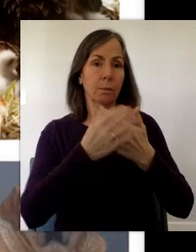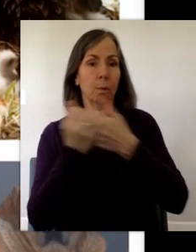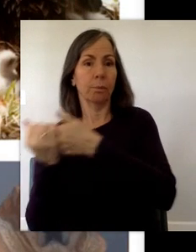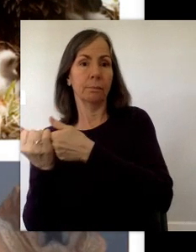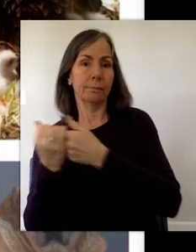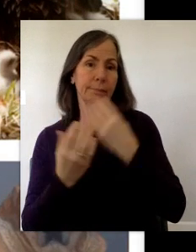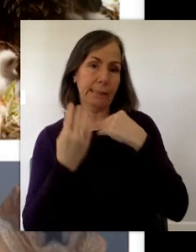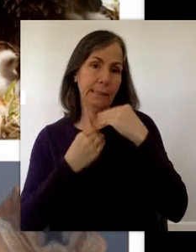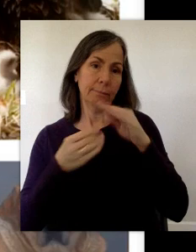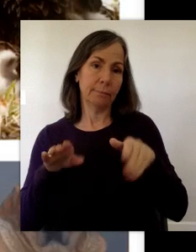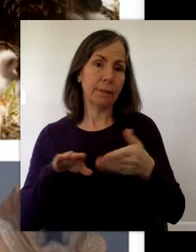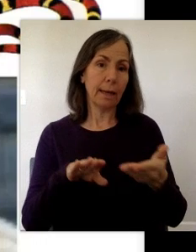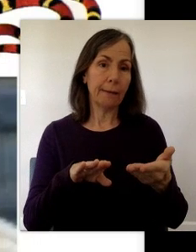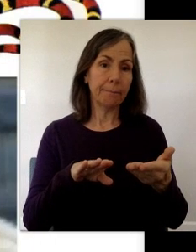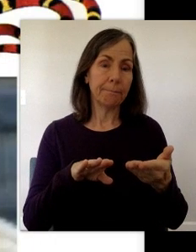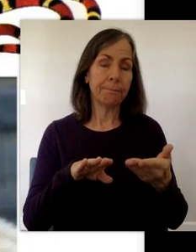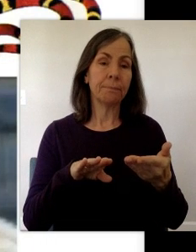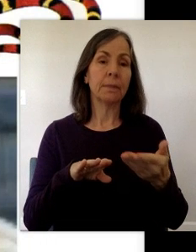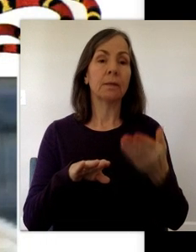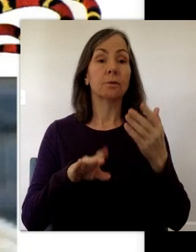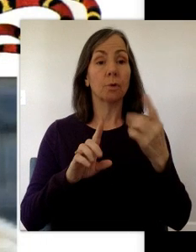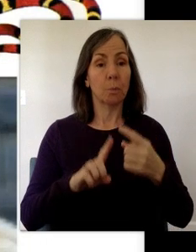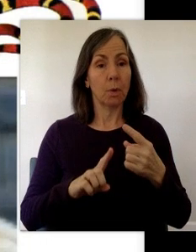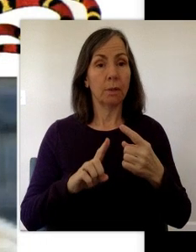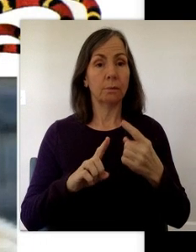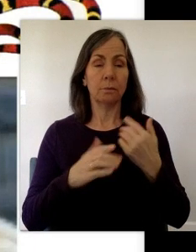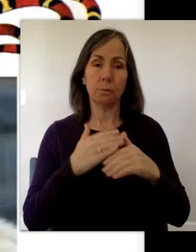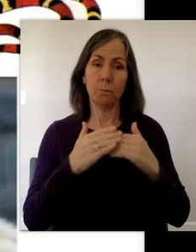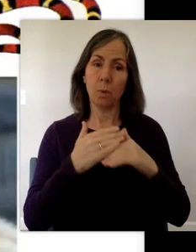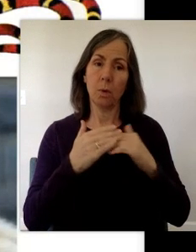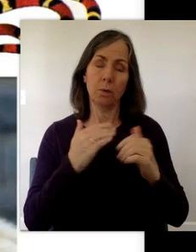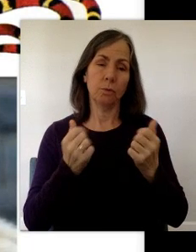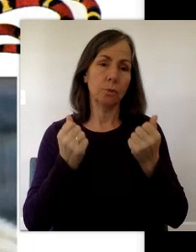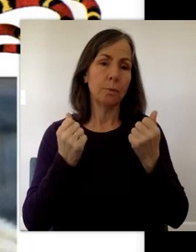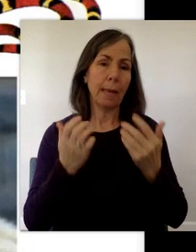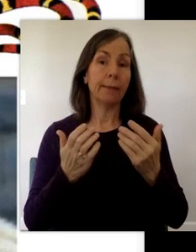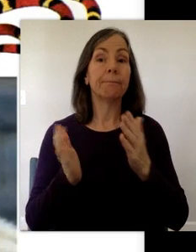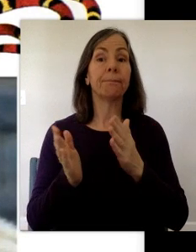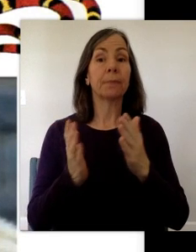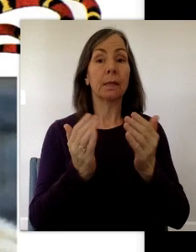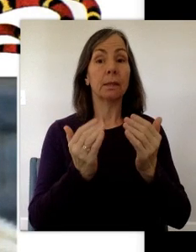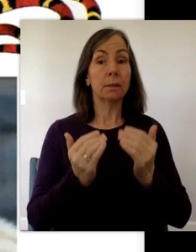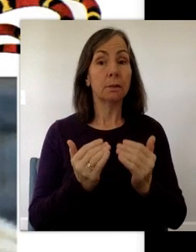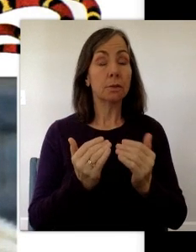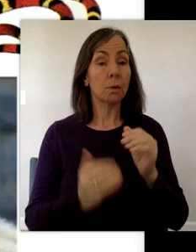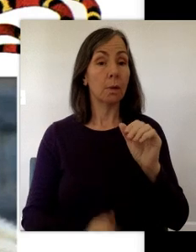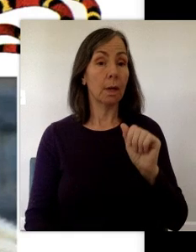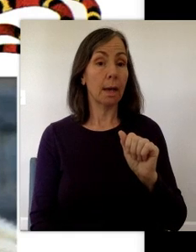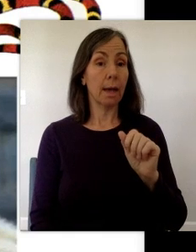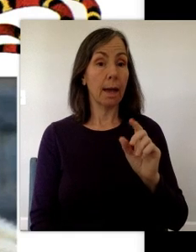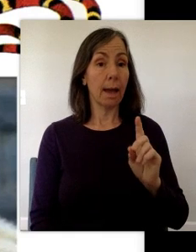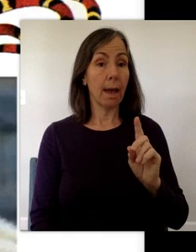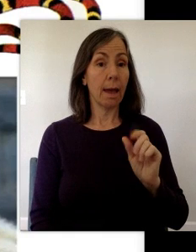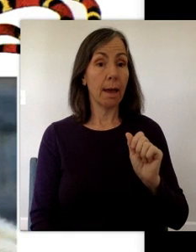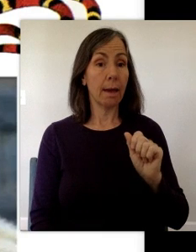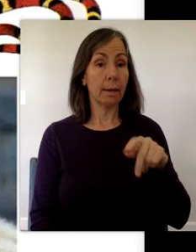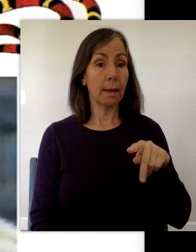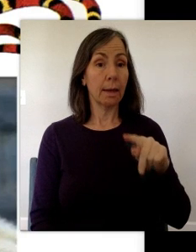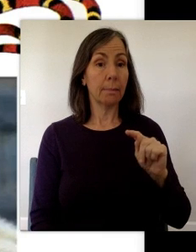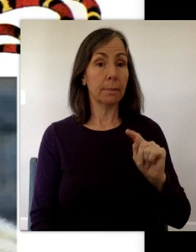will actually go on to live in the animal and plant world. Adaptation, you're going to write this